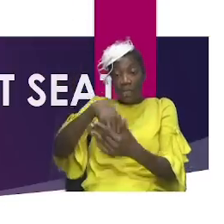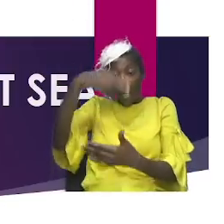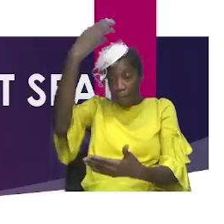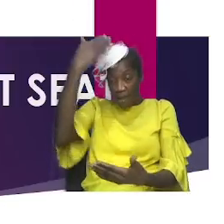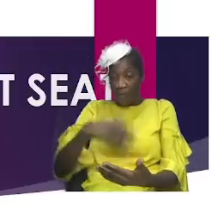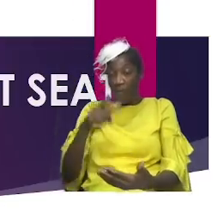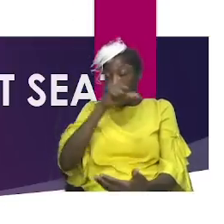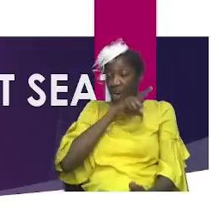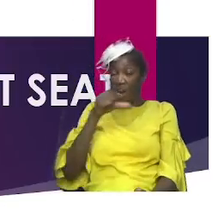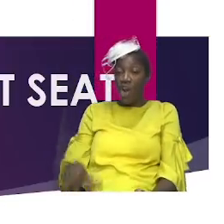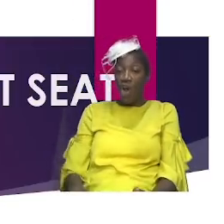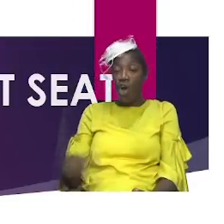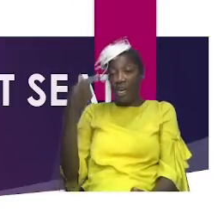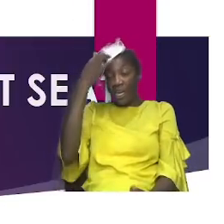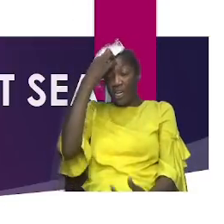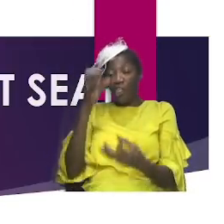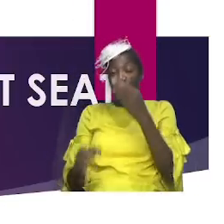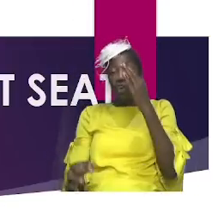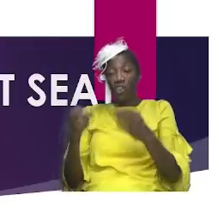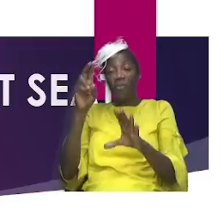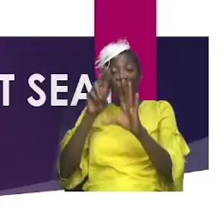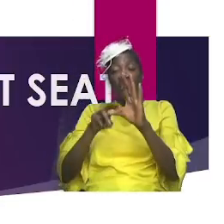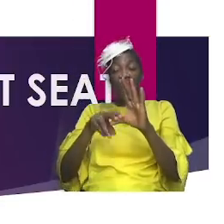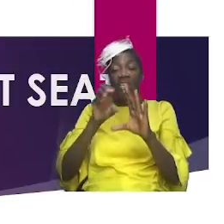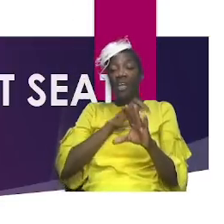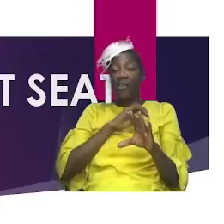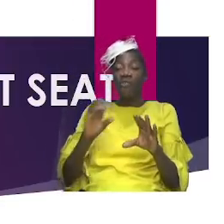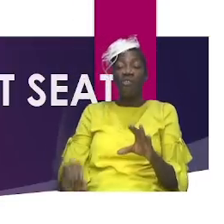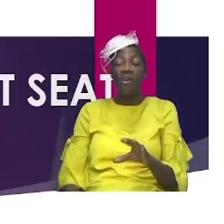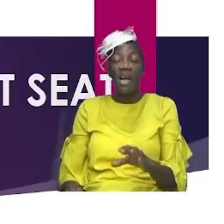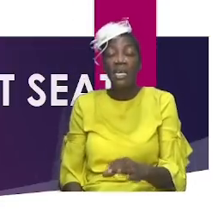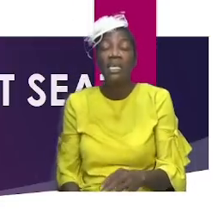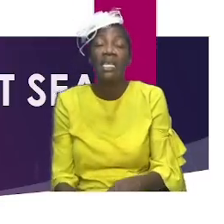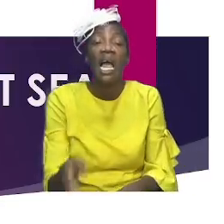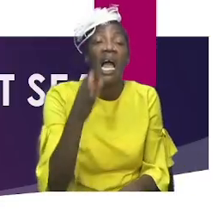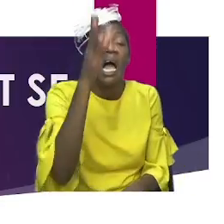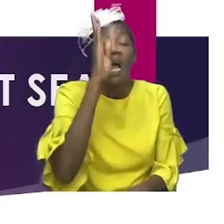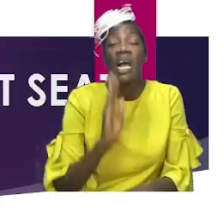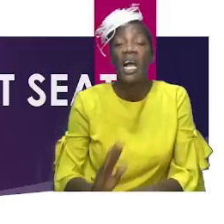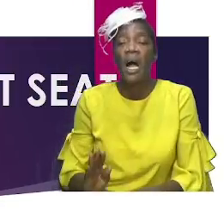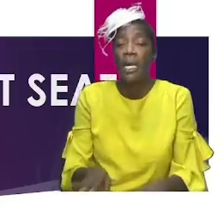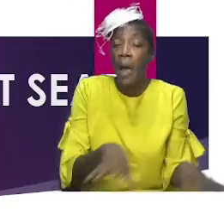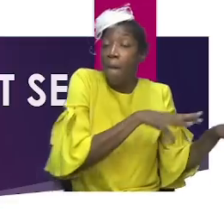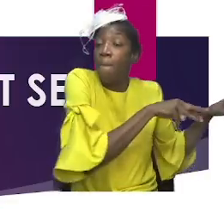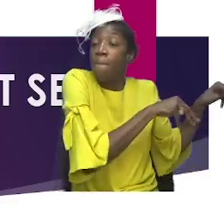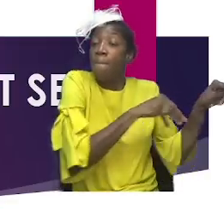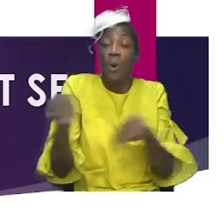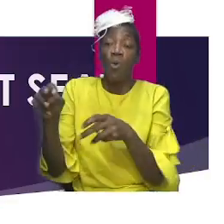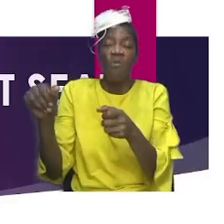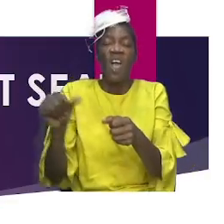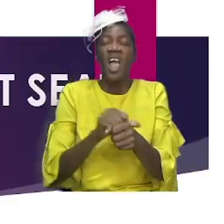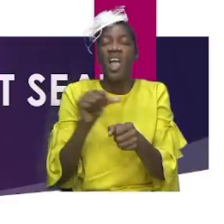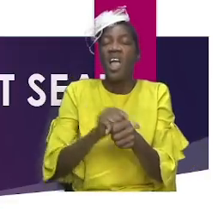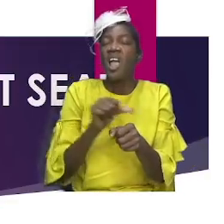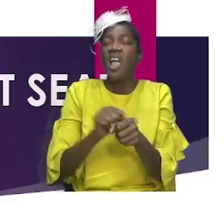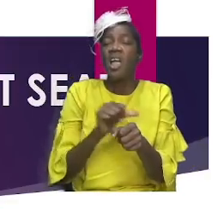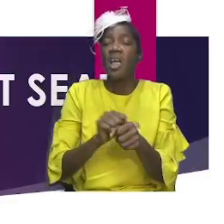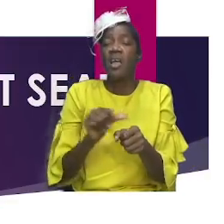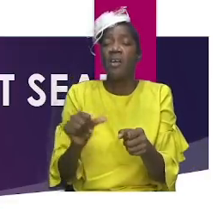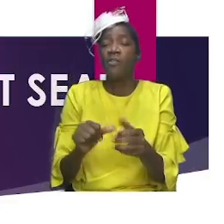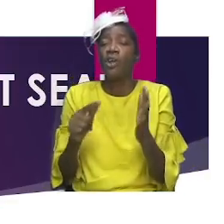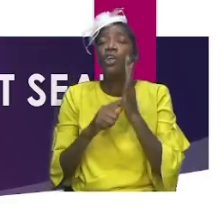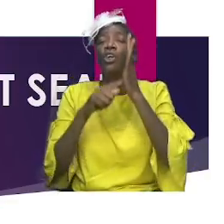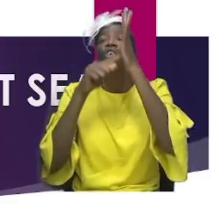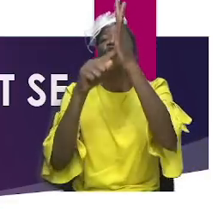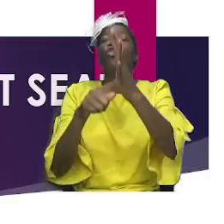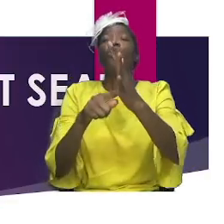Lord at the judgment seat of Christ, He is going to strip away every facade, and the real you